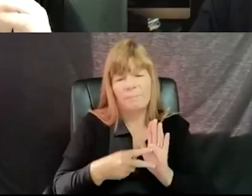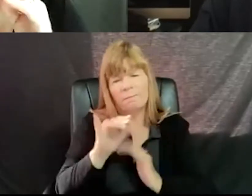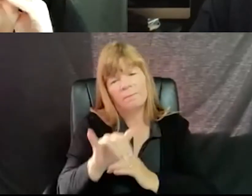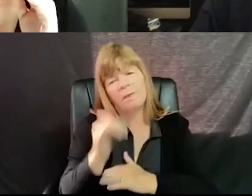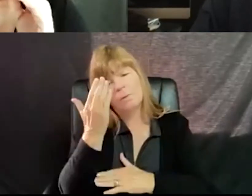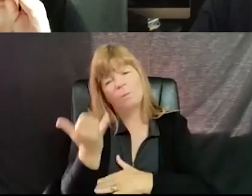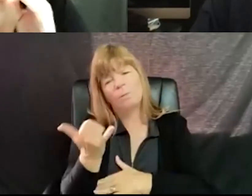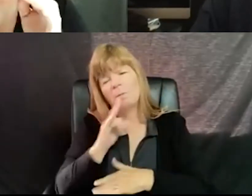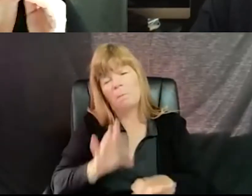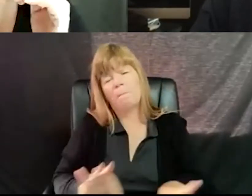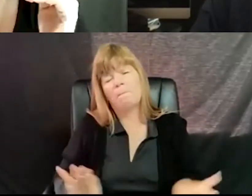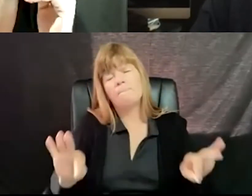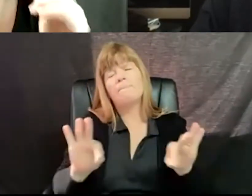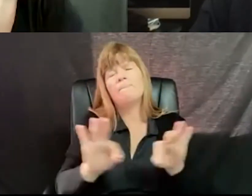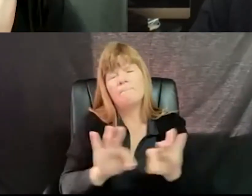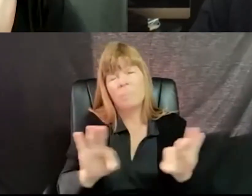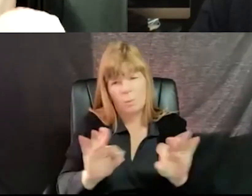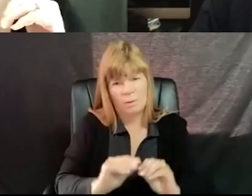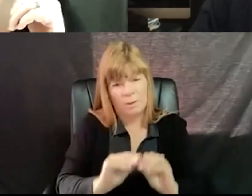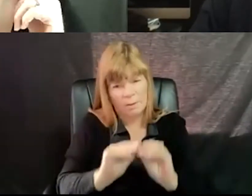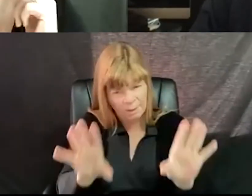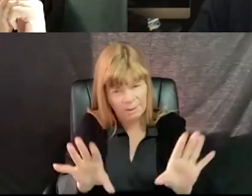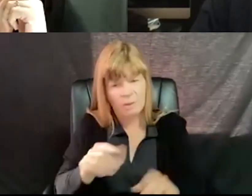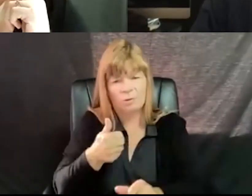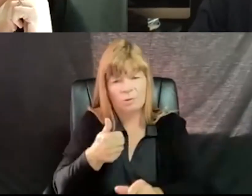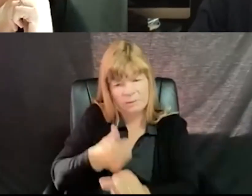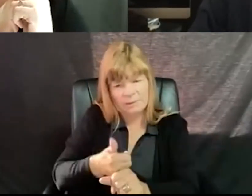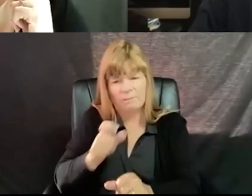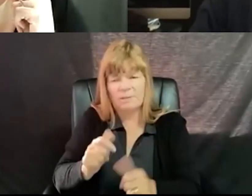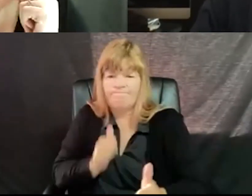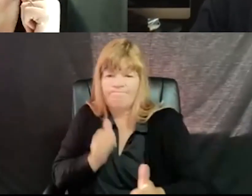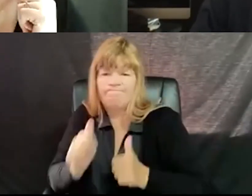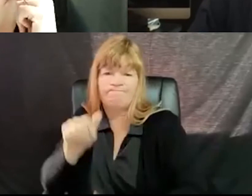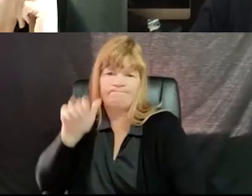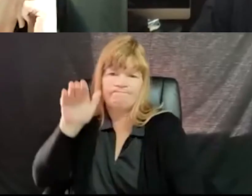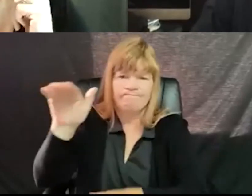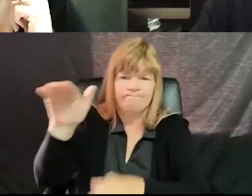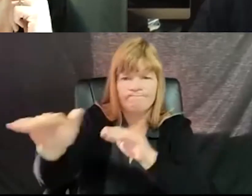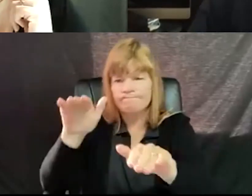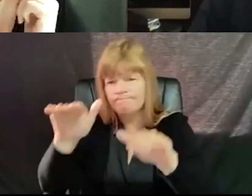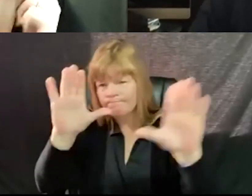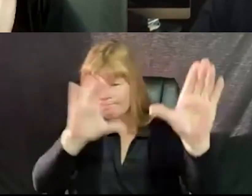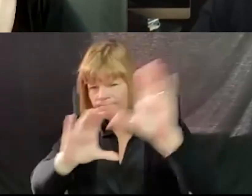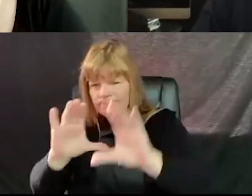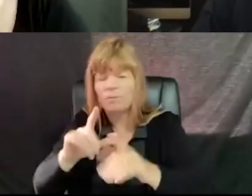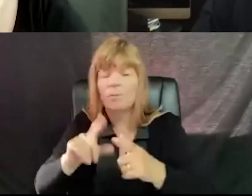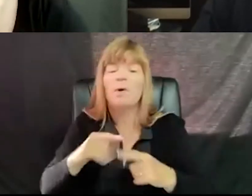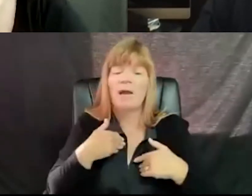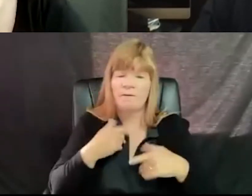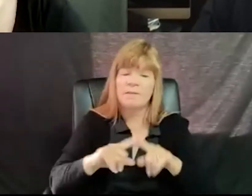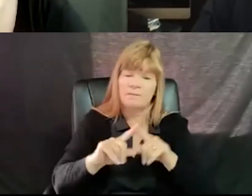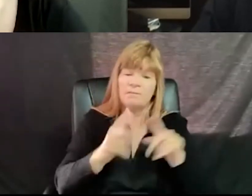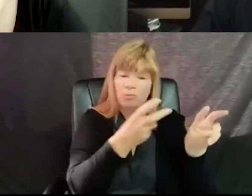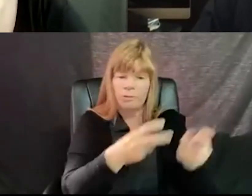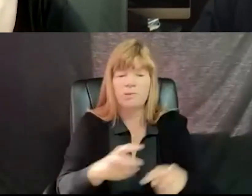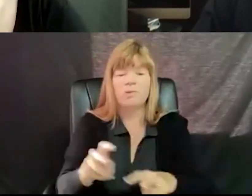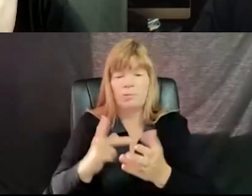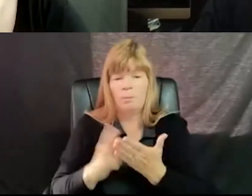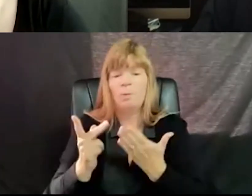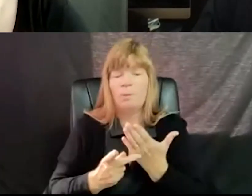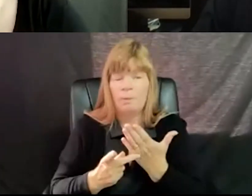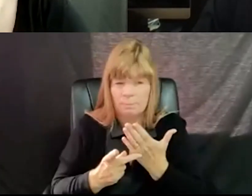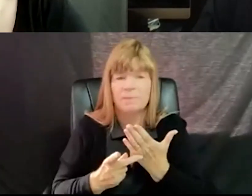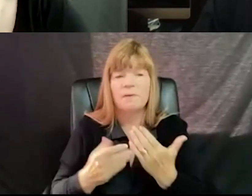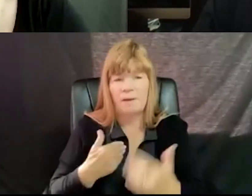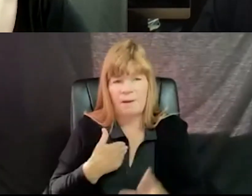it clear that you have to initiate that. There are transition programs, and these transition programs actually under